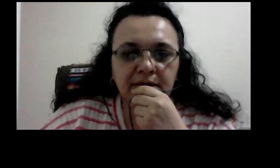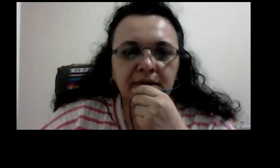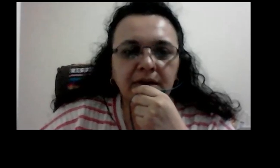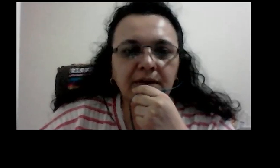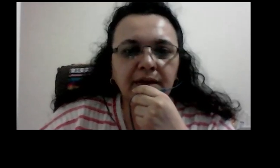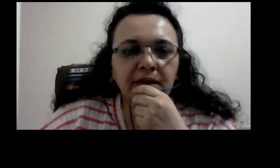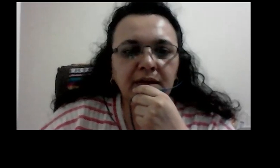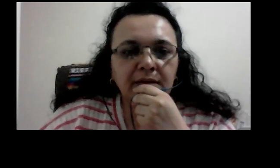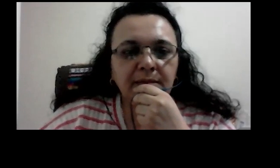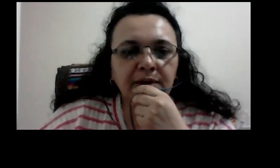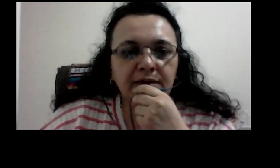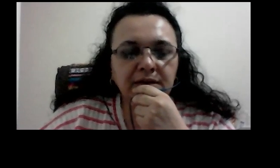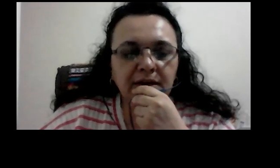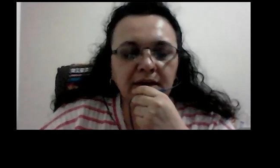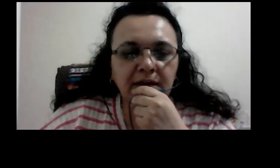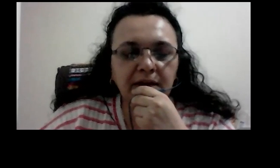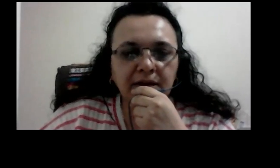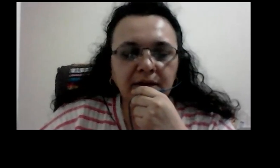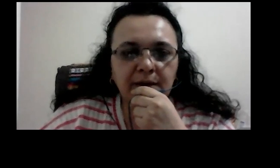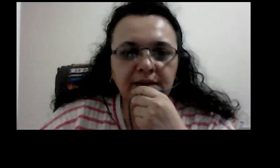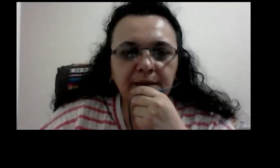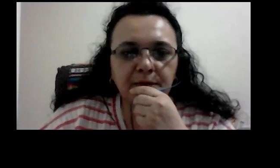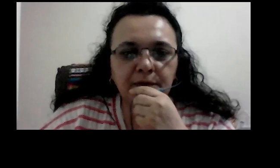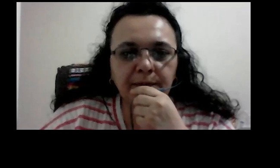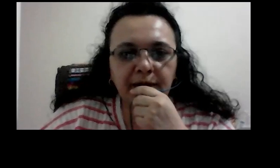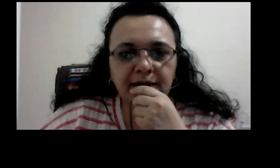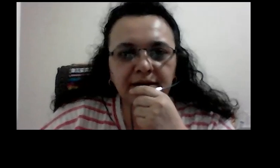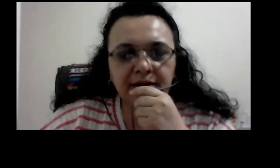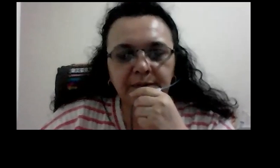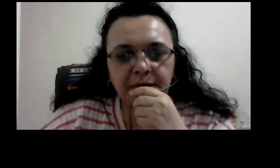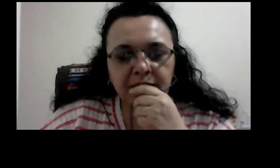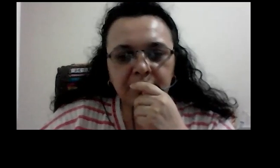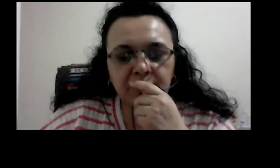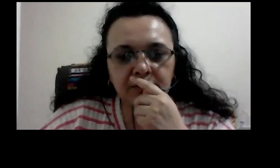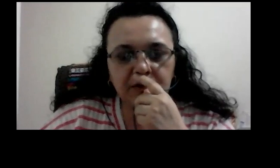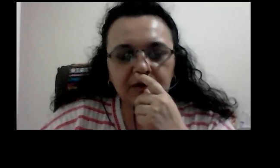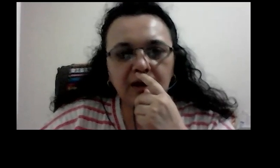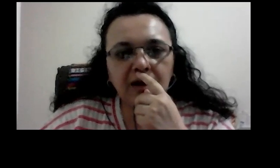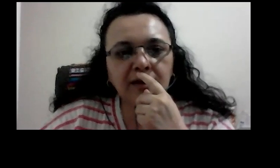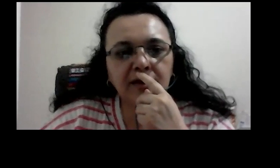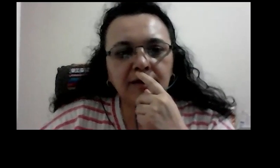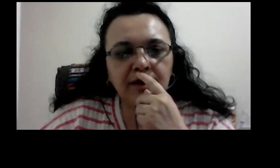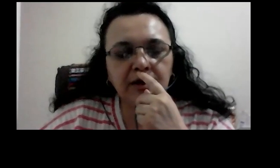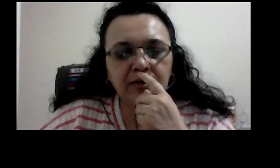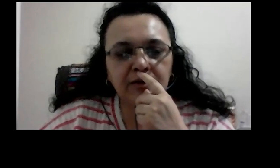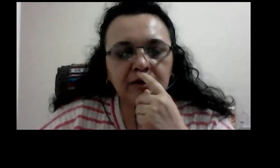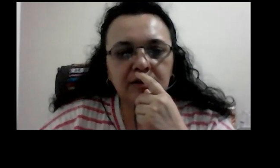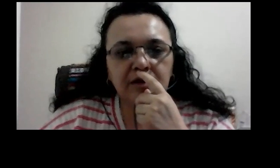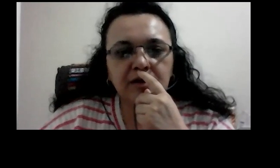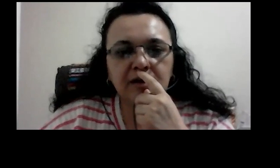Yes. Okay, because in the WhatsApp group, I send the PPT also and the